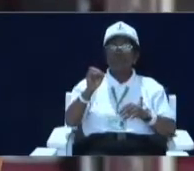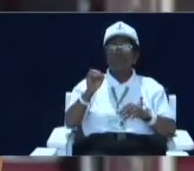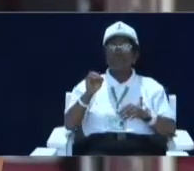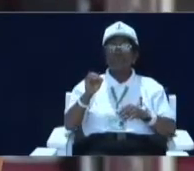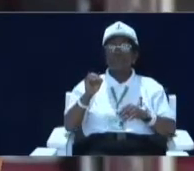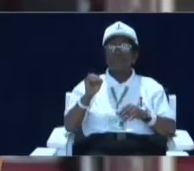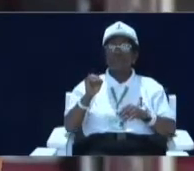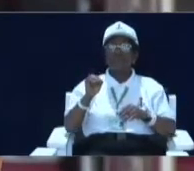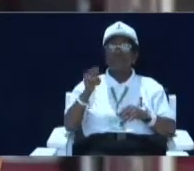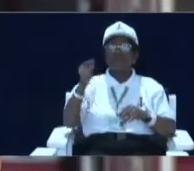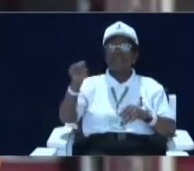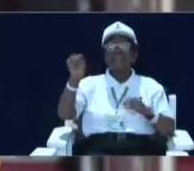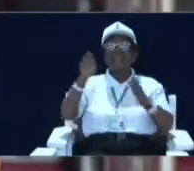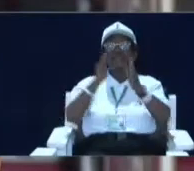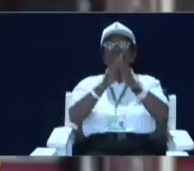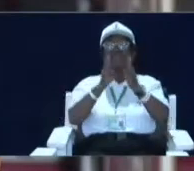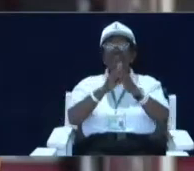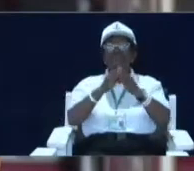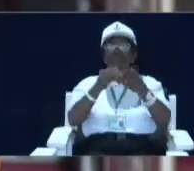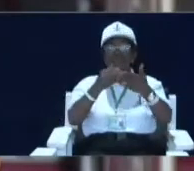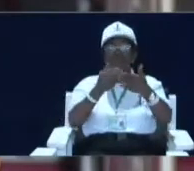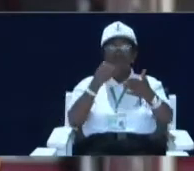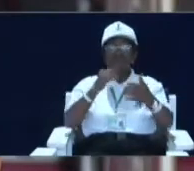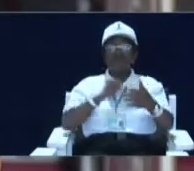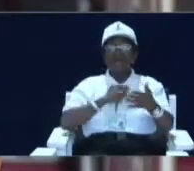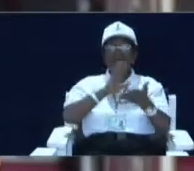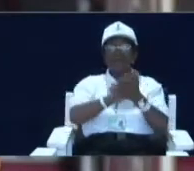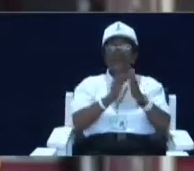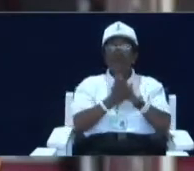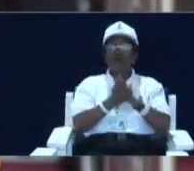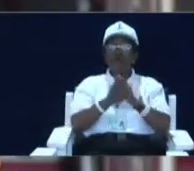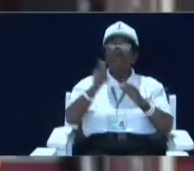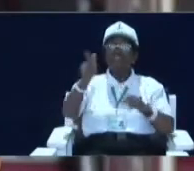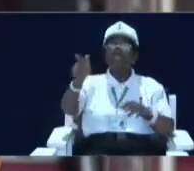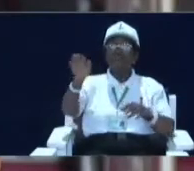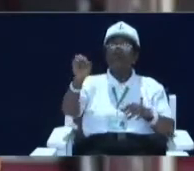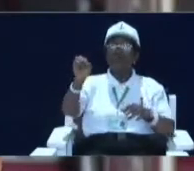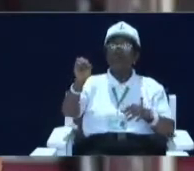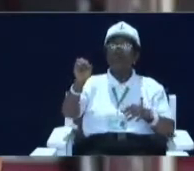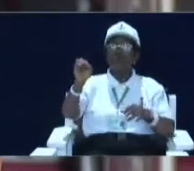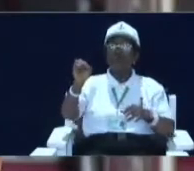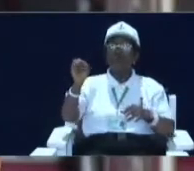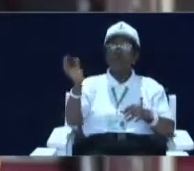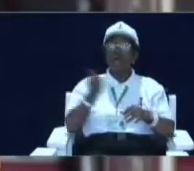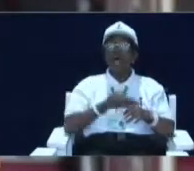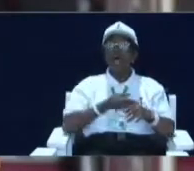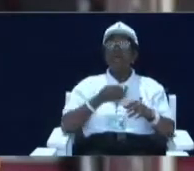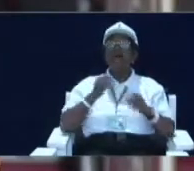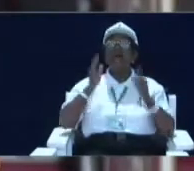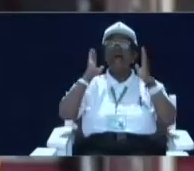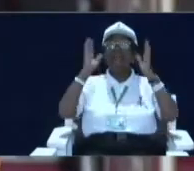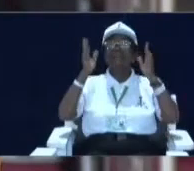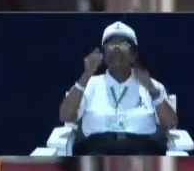the convention before I became general overseer, our attendance was less than 700.